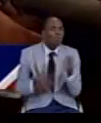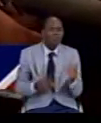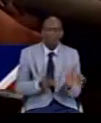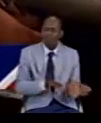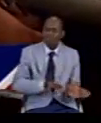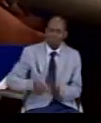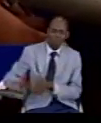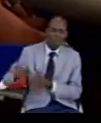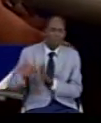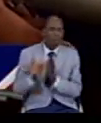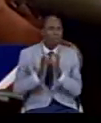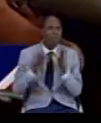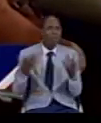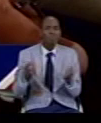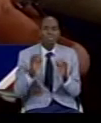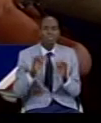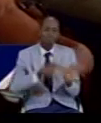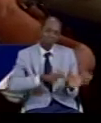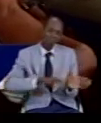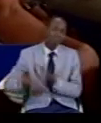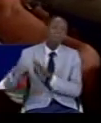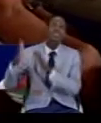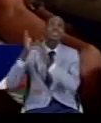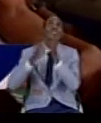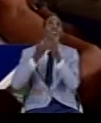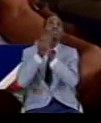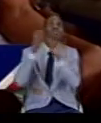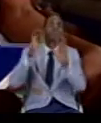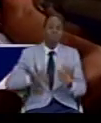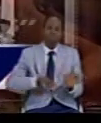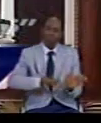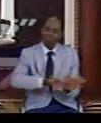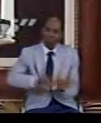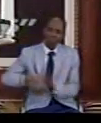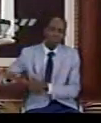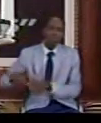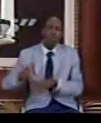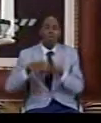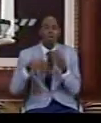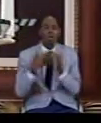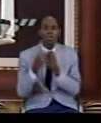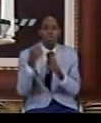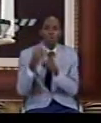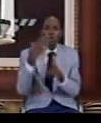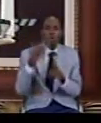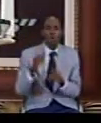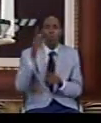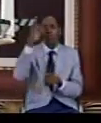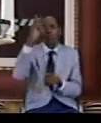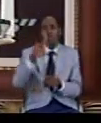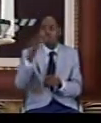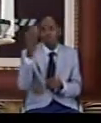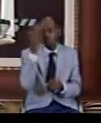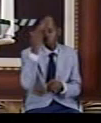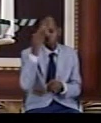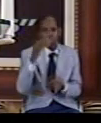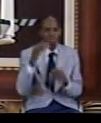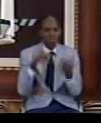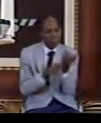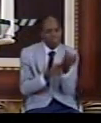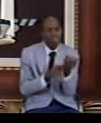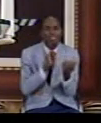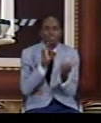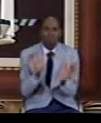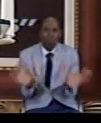and push aside the Savior and push aside all the doctrines of the word of God that you know. Every good thing we have learned from the